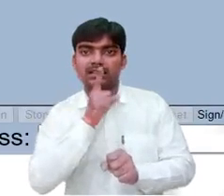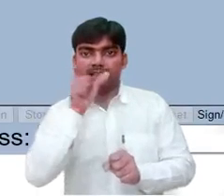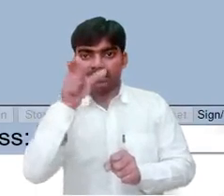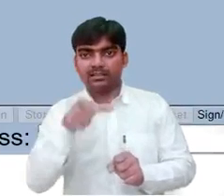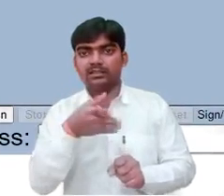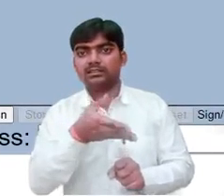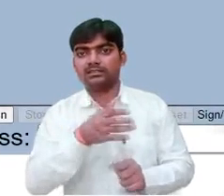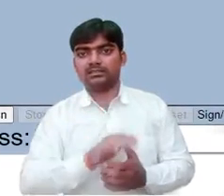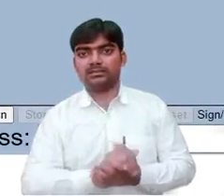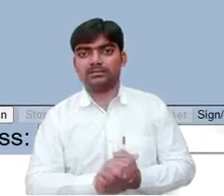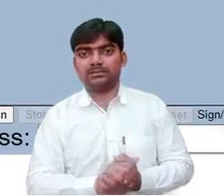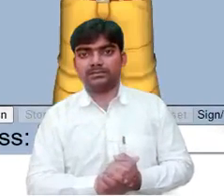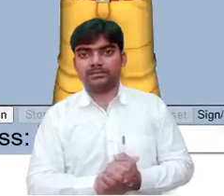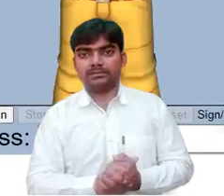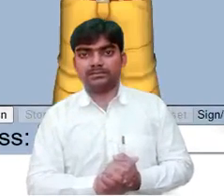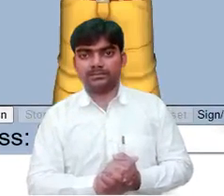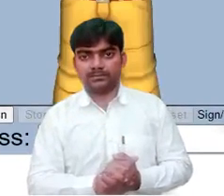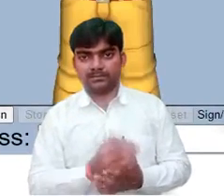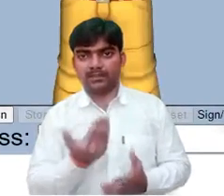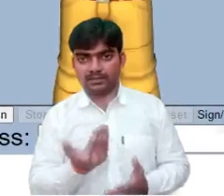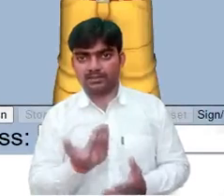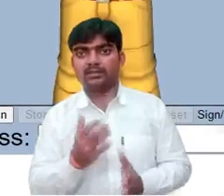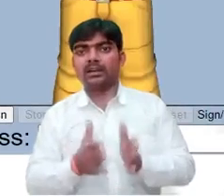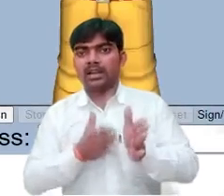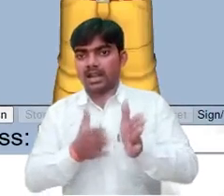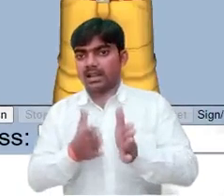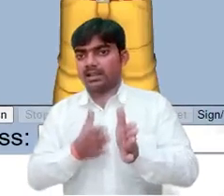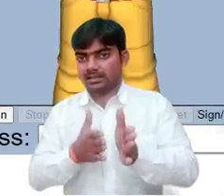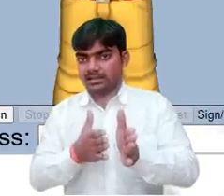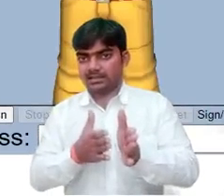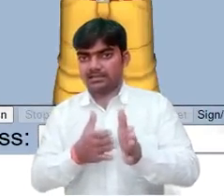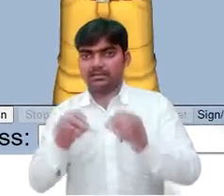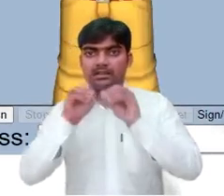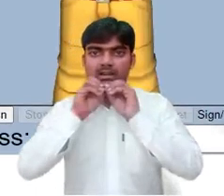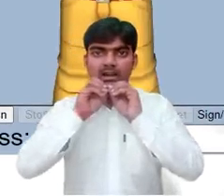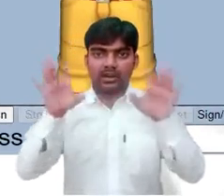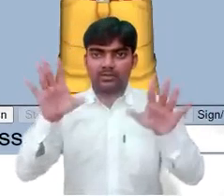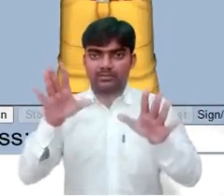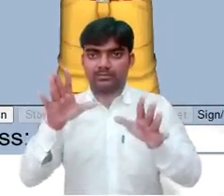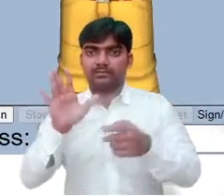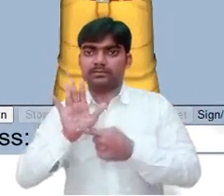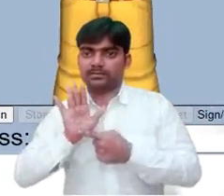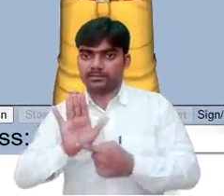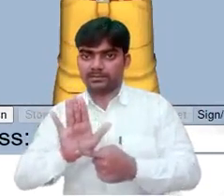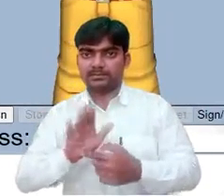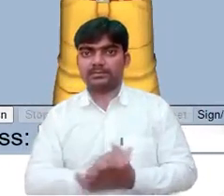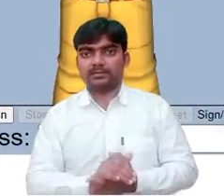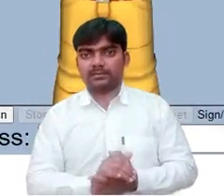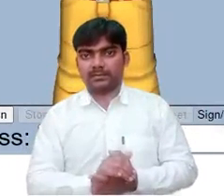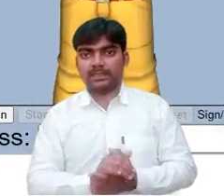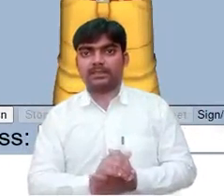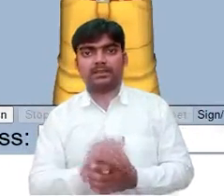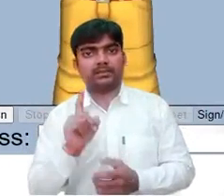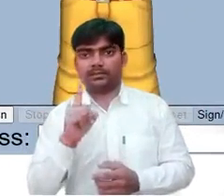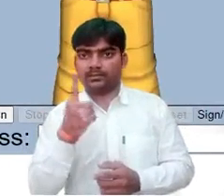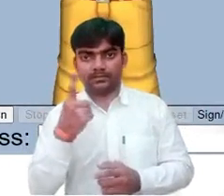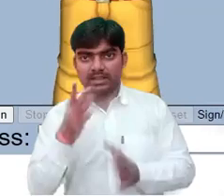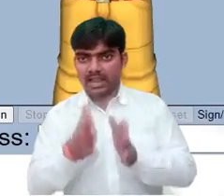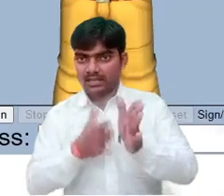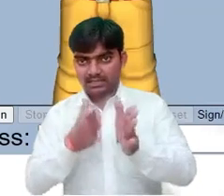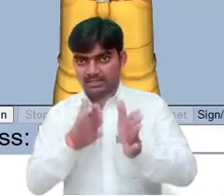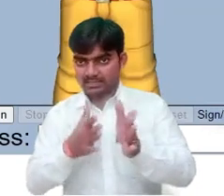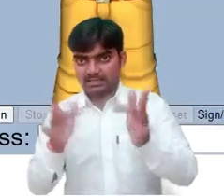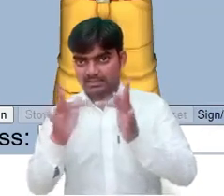on the railways link and the submodule will open for announcement system to be played at the railway station. So in